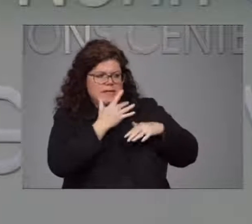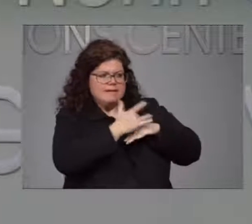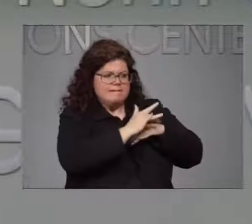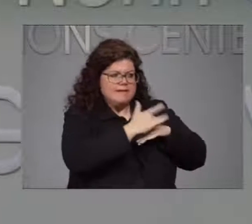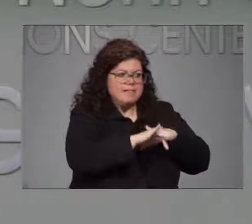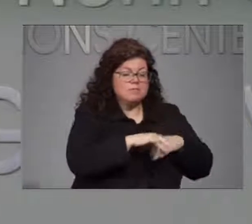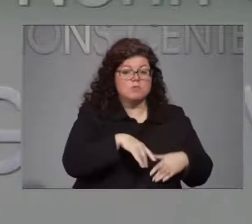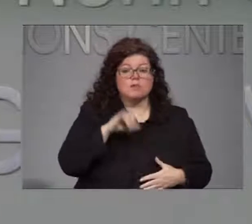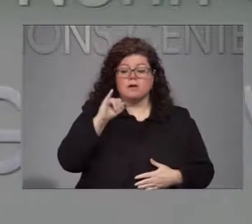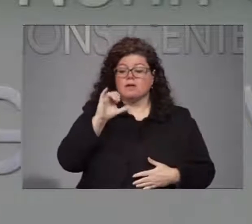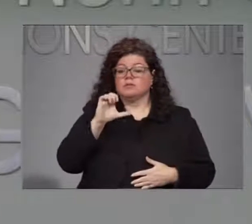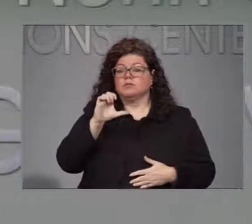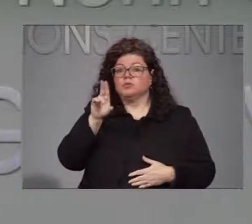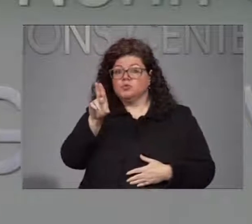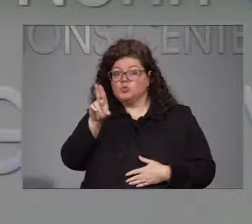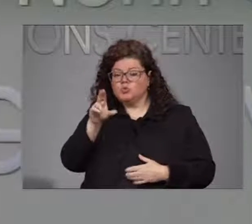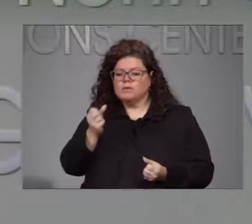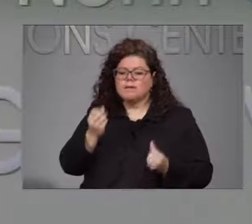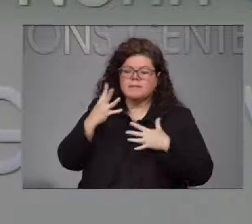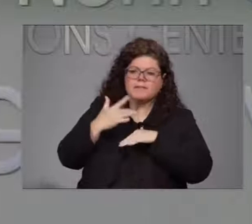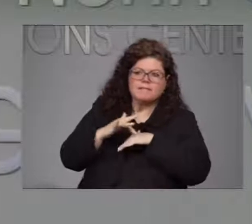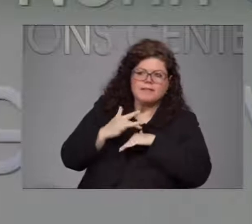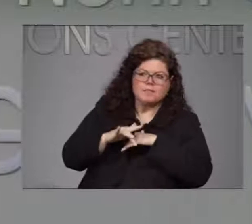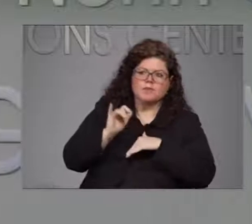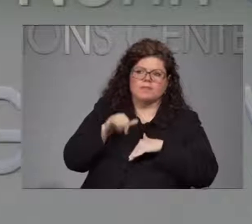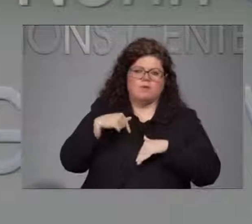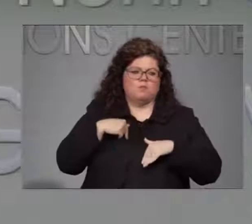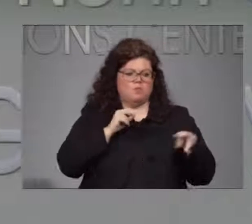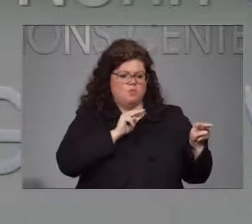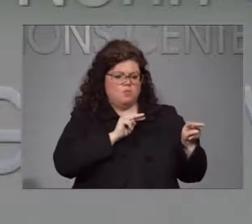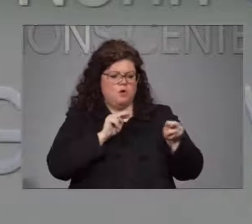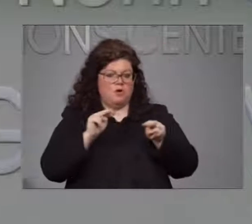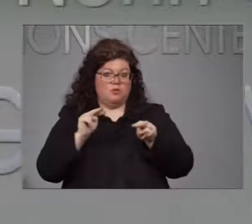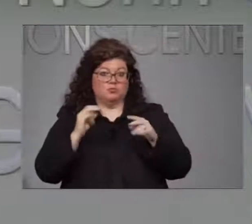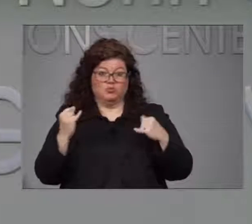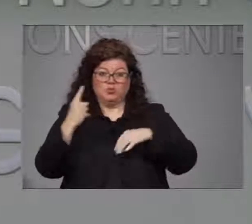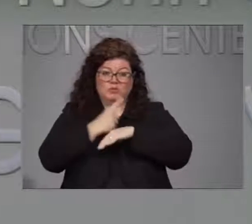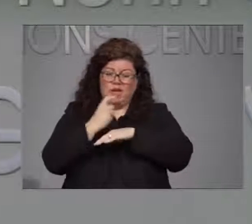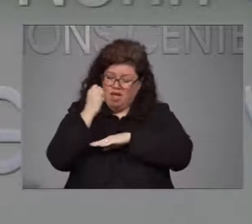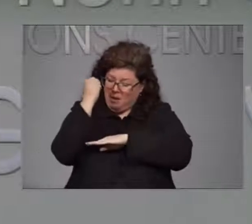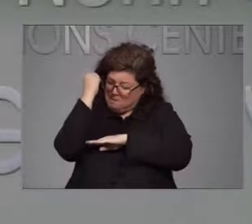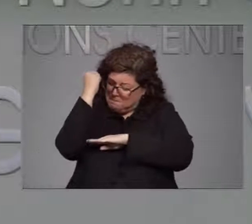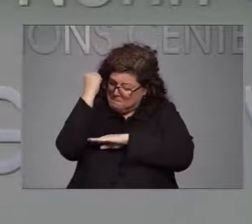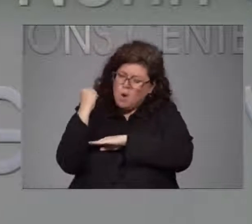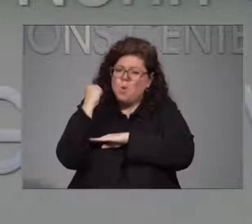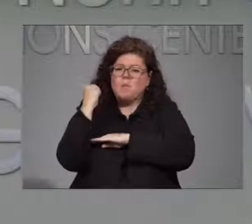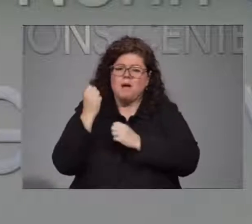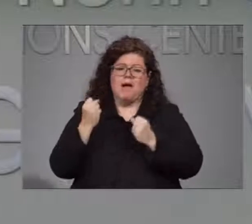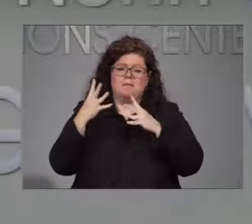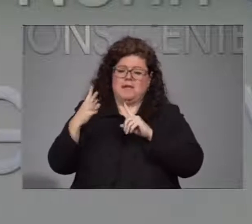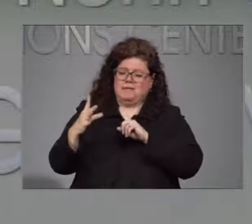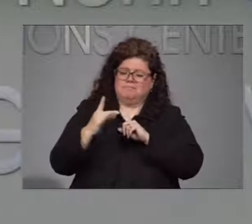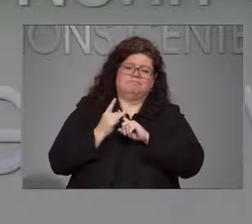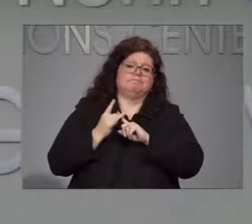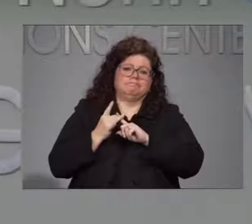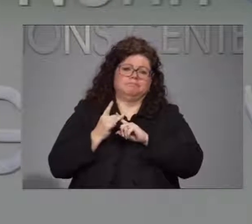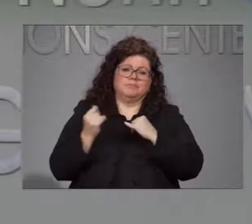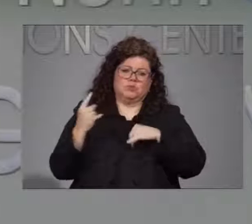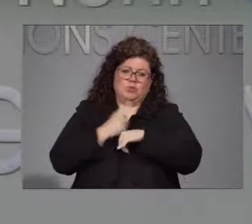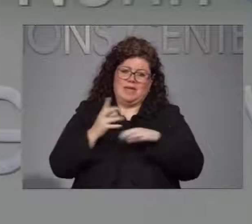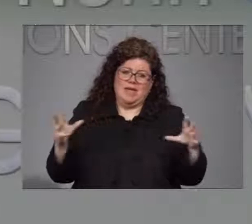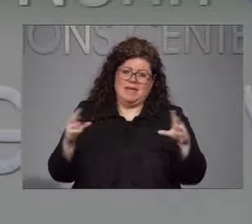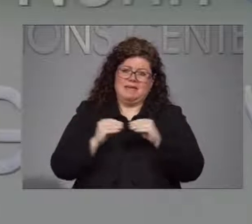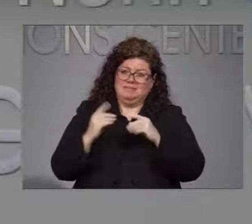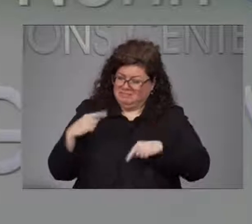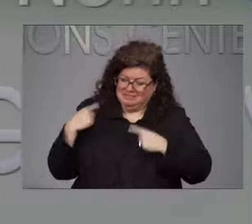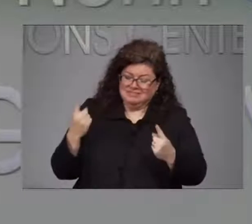closely. Today is North Carolina's highest day of new cases since the pandemic started, and it's also the highest